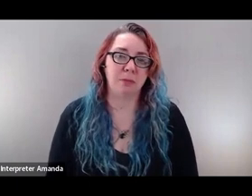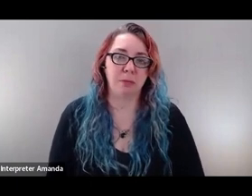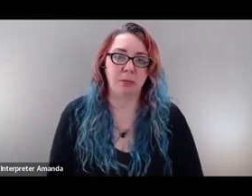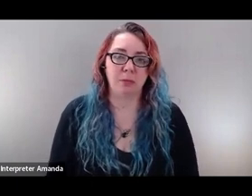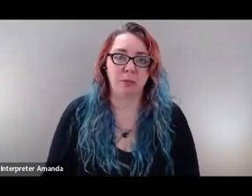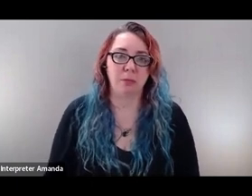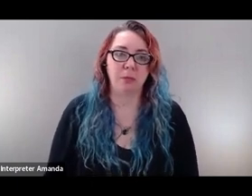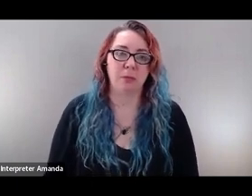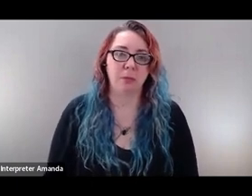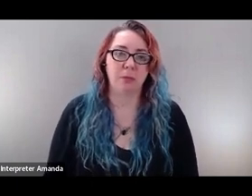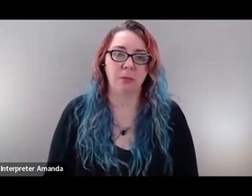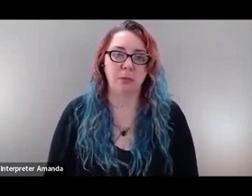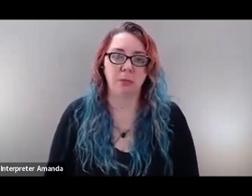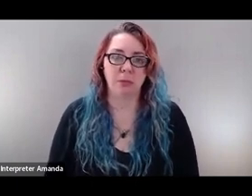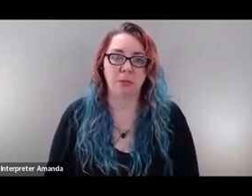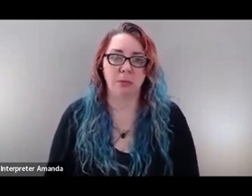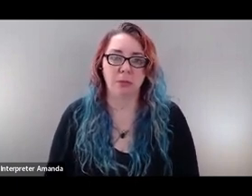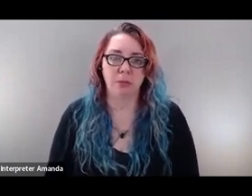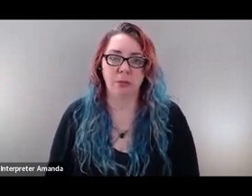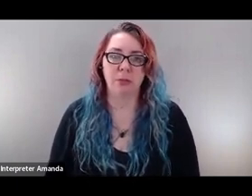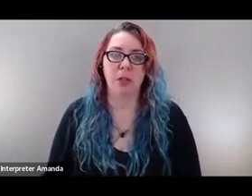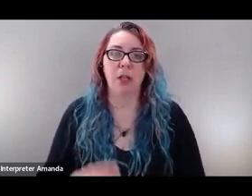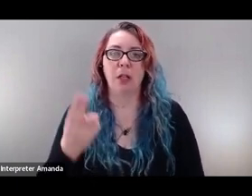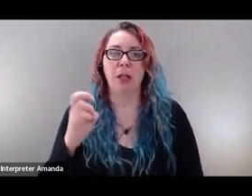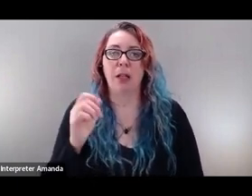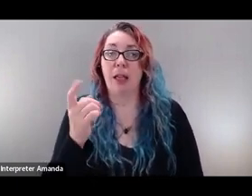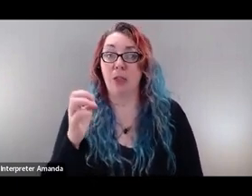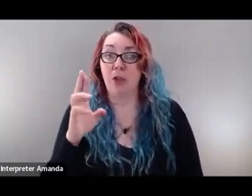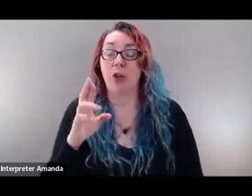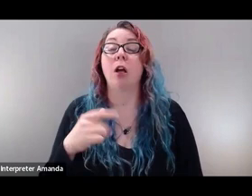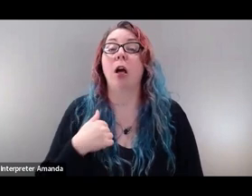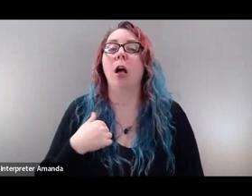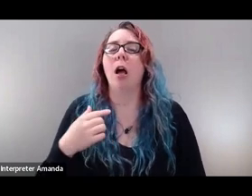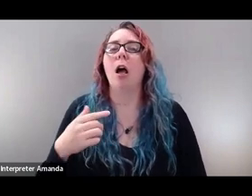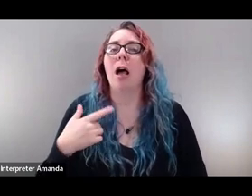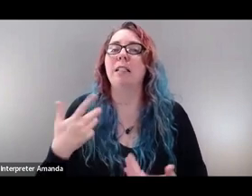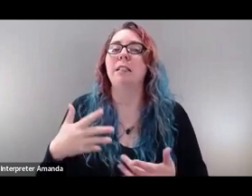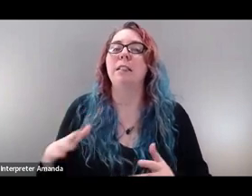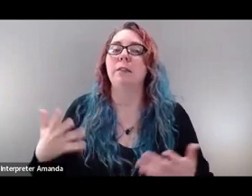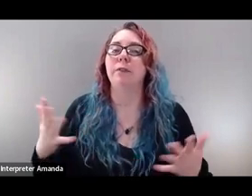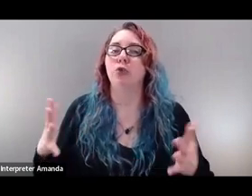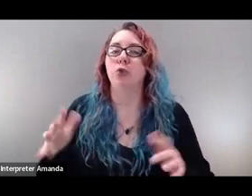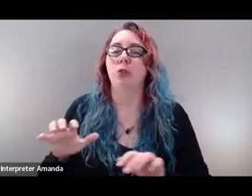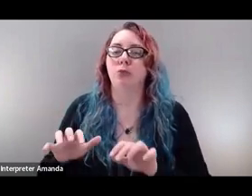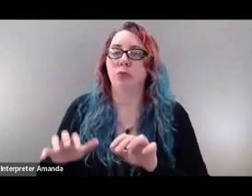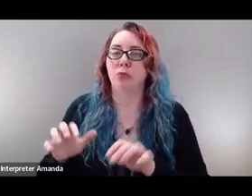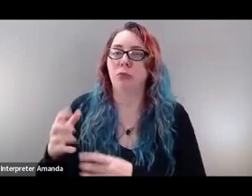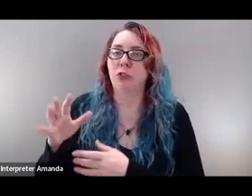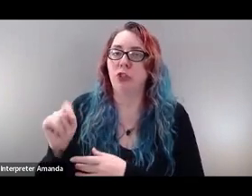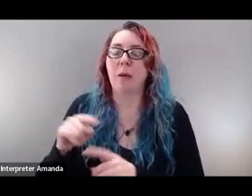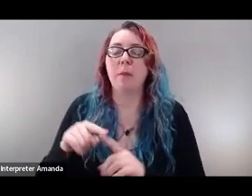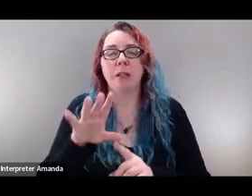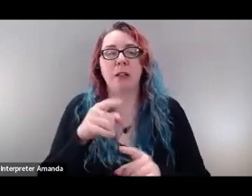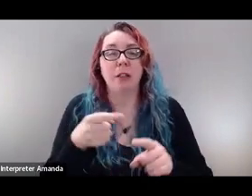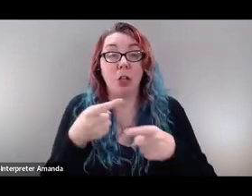I wrote a note in the chat, and from my experience, like, the conflict generally arises from misunderstanding of what it is